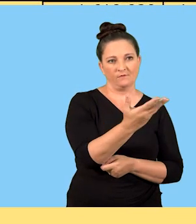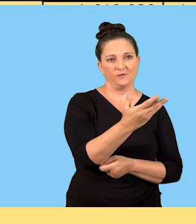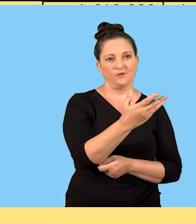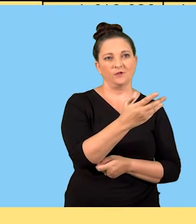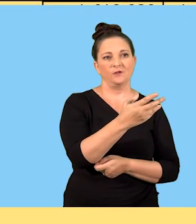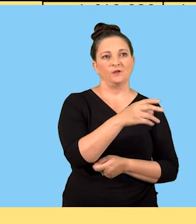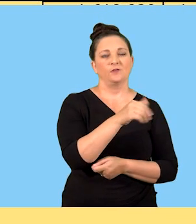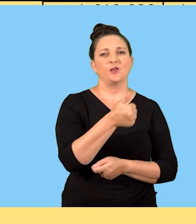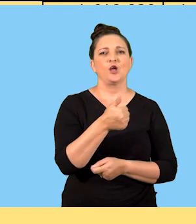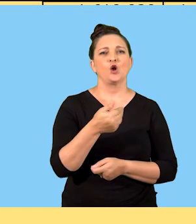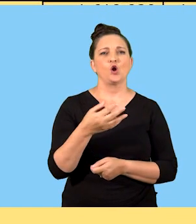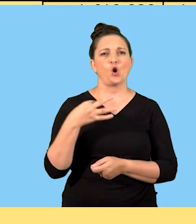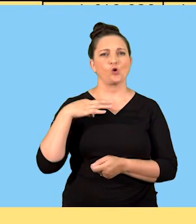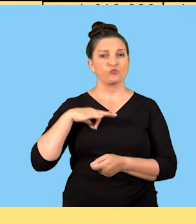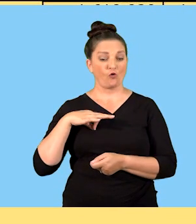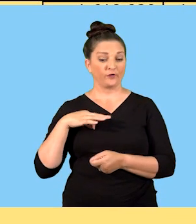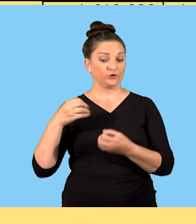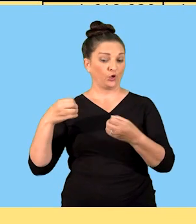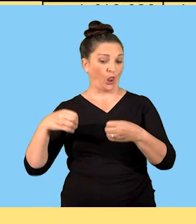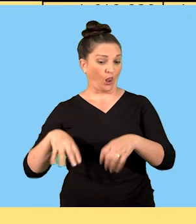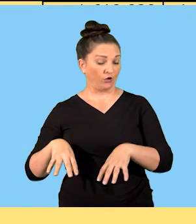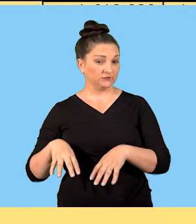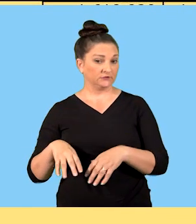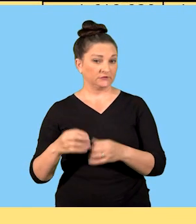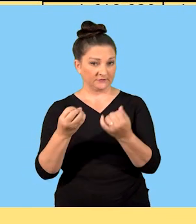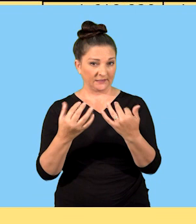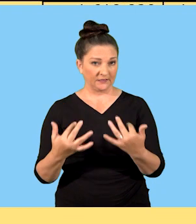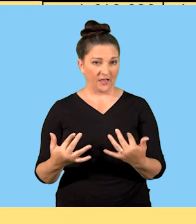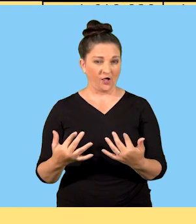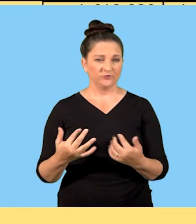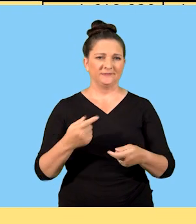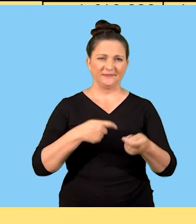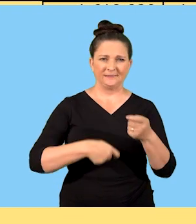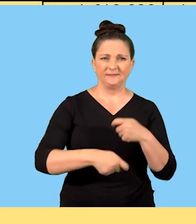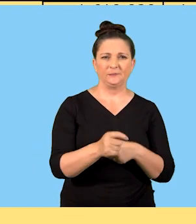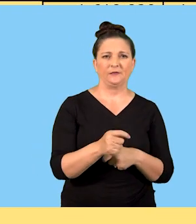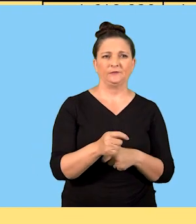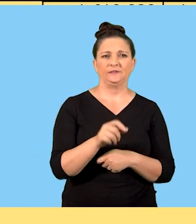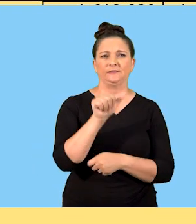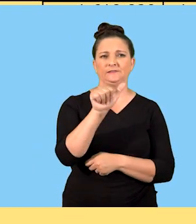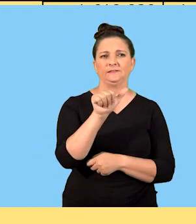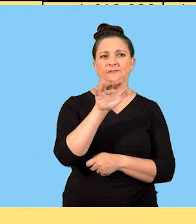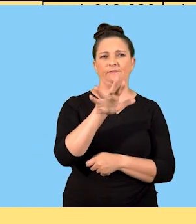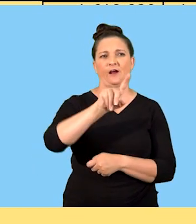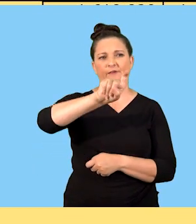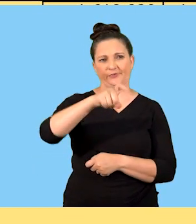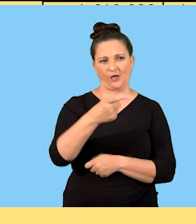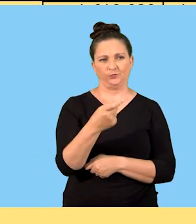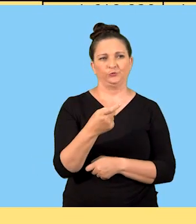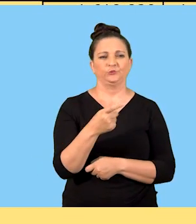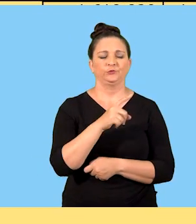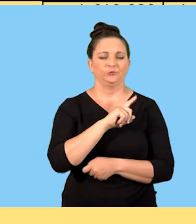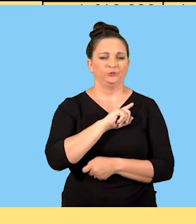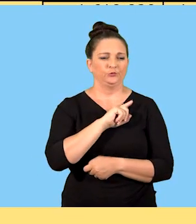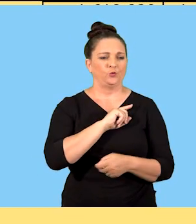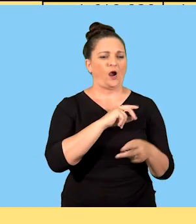section. When I then come to my profit and loss account, I will have rent expense, 65,000 on the